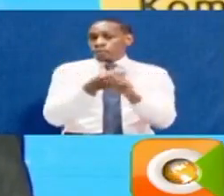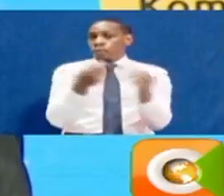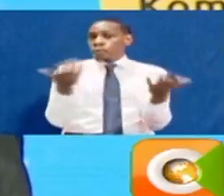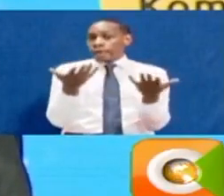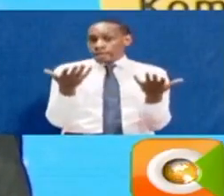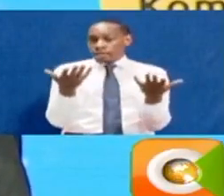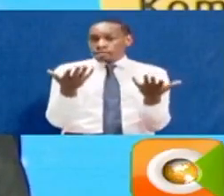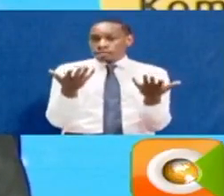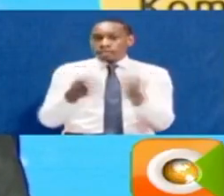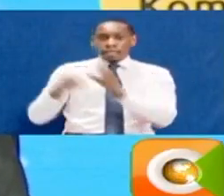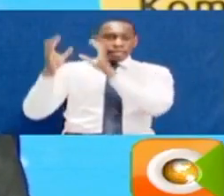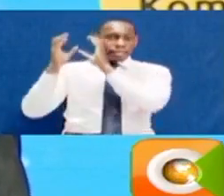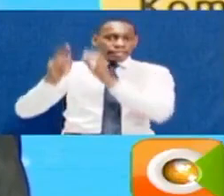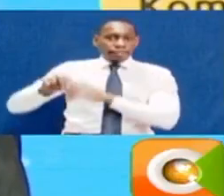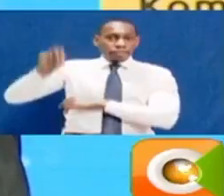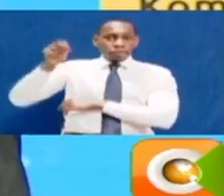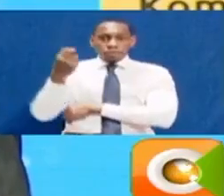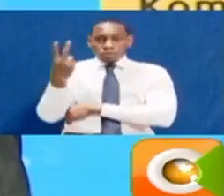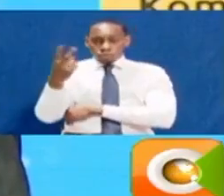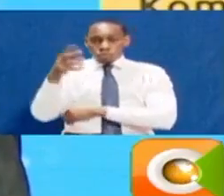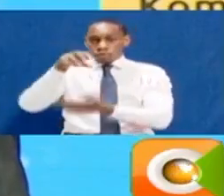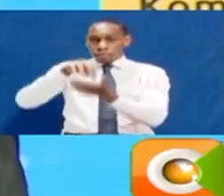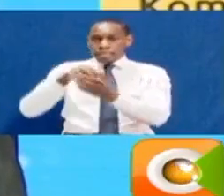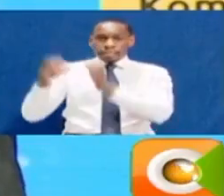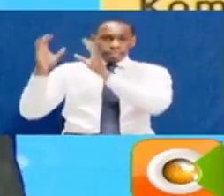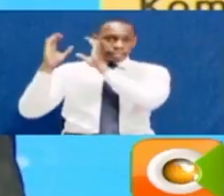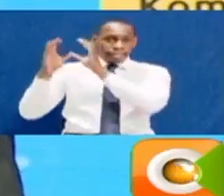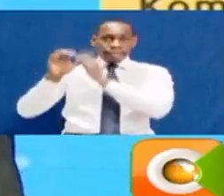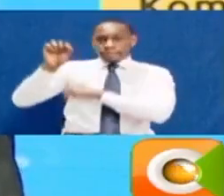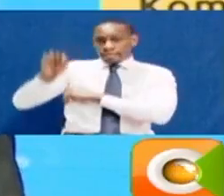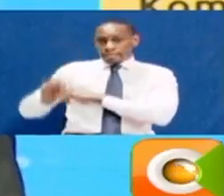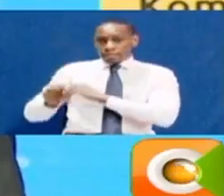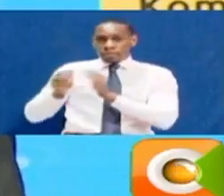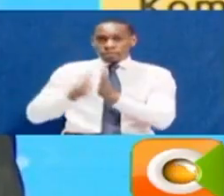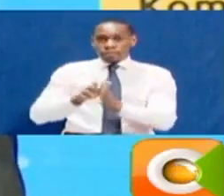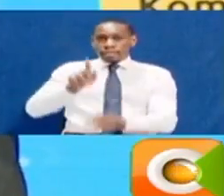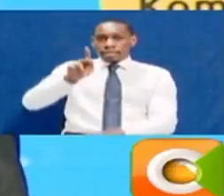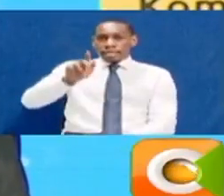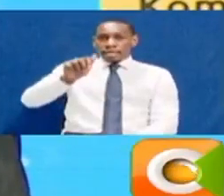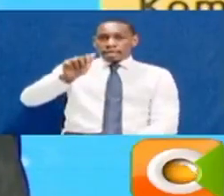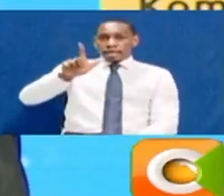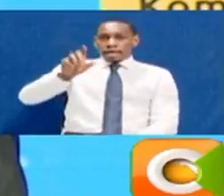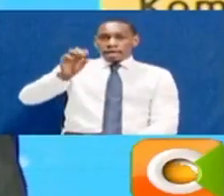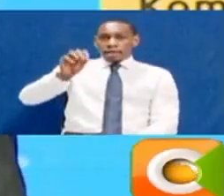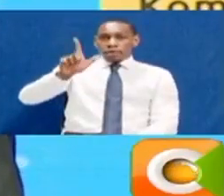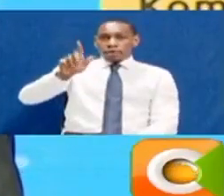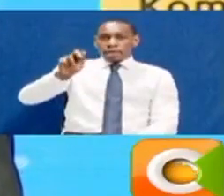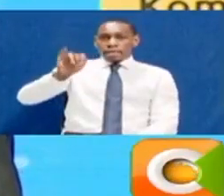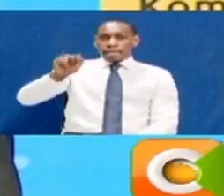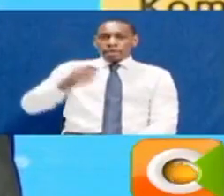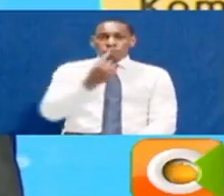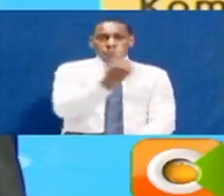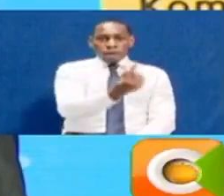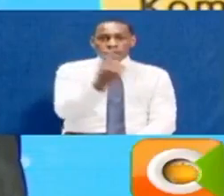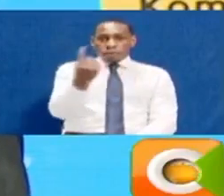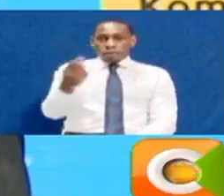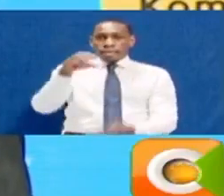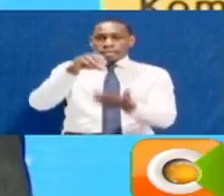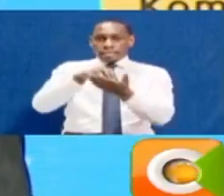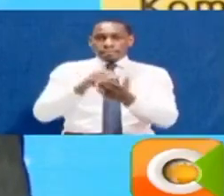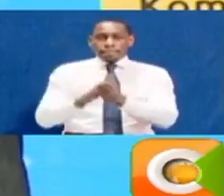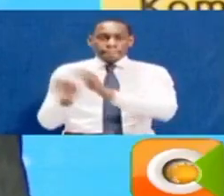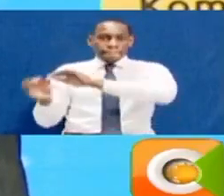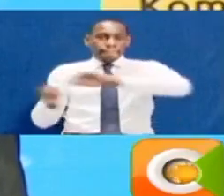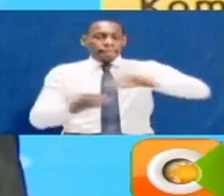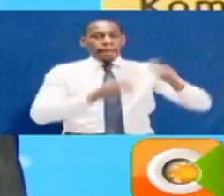are from Kilifi North 2, Kilifi South and Kaloleni 1 case each. In